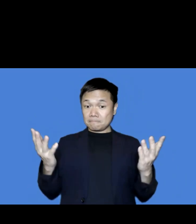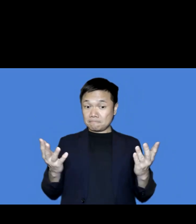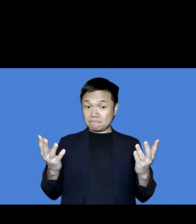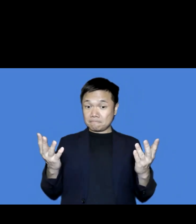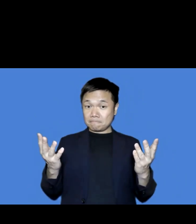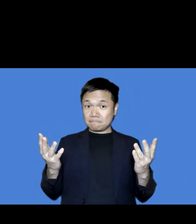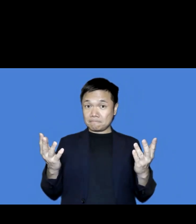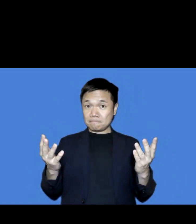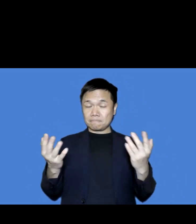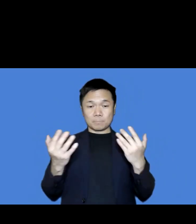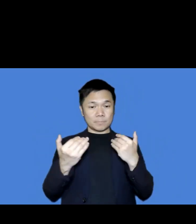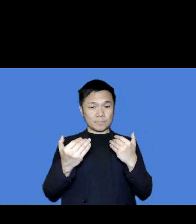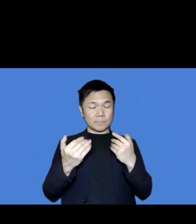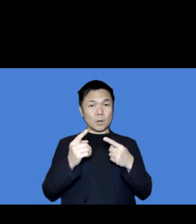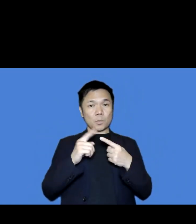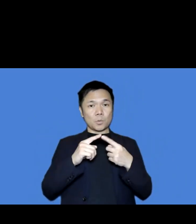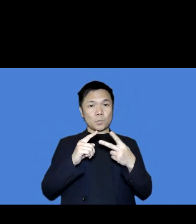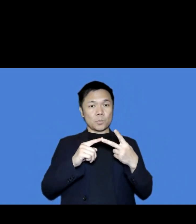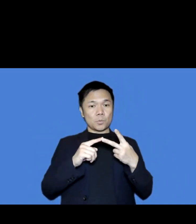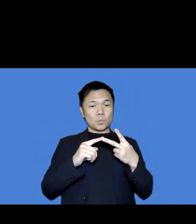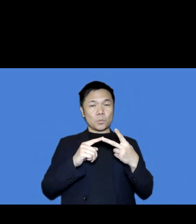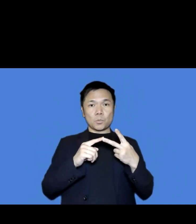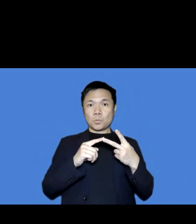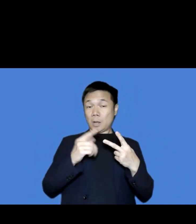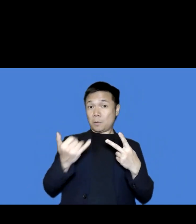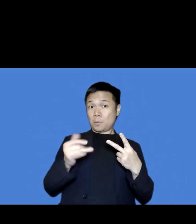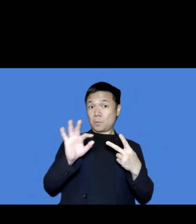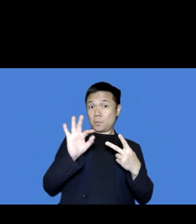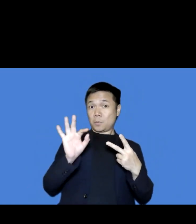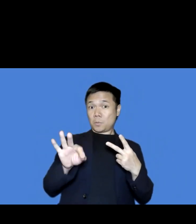We have Tuika. I'm going to.